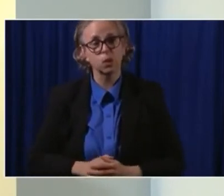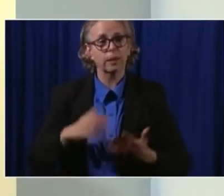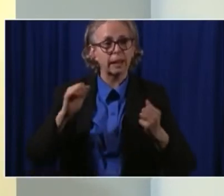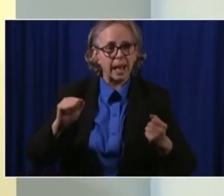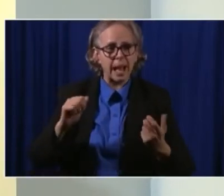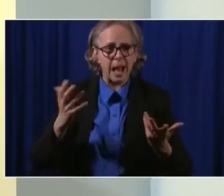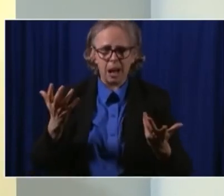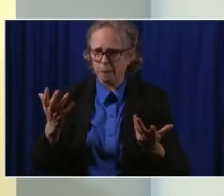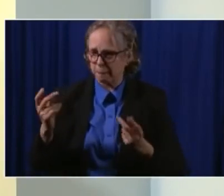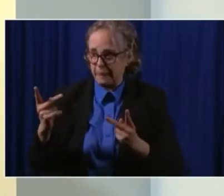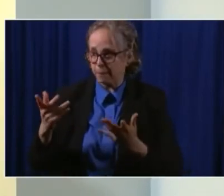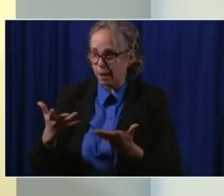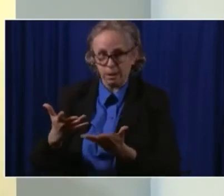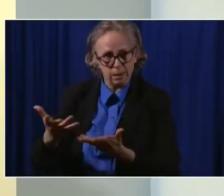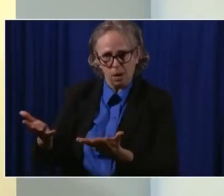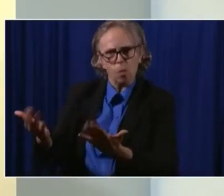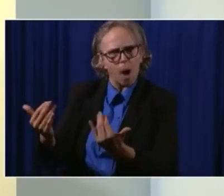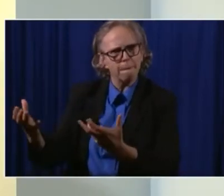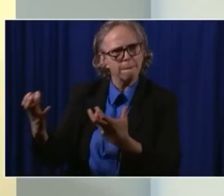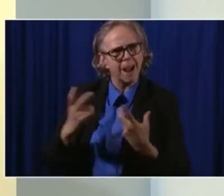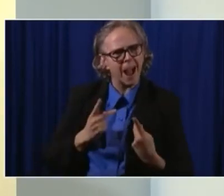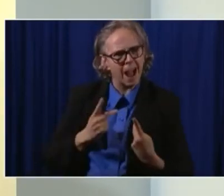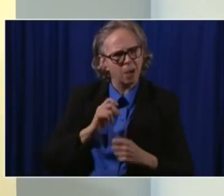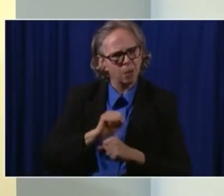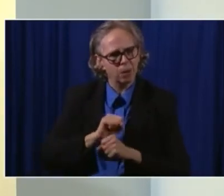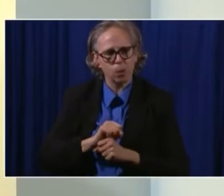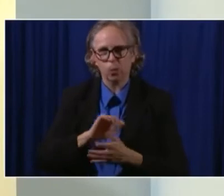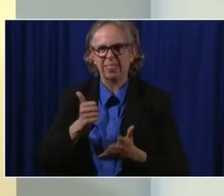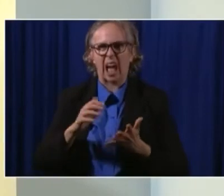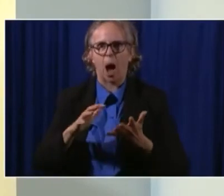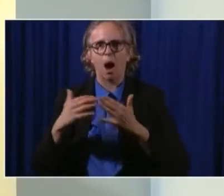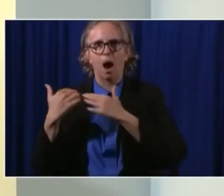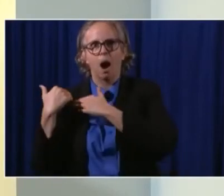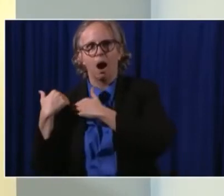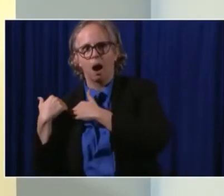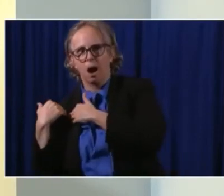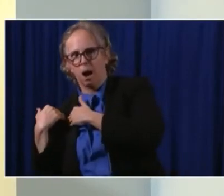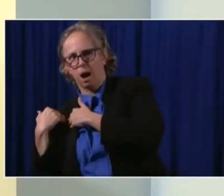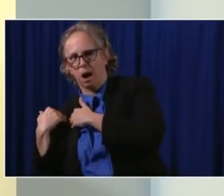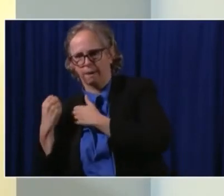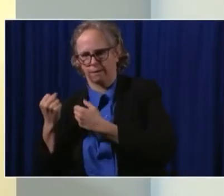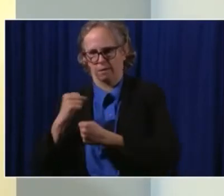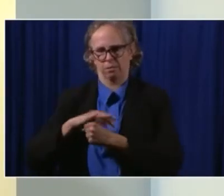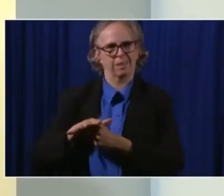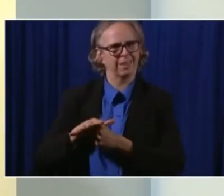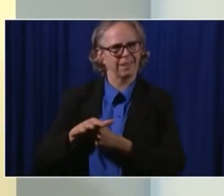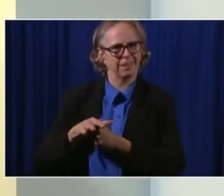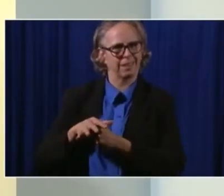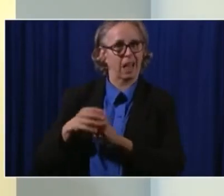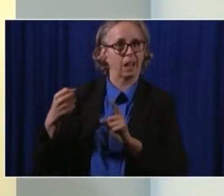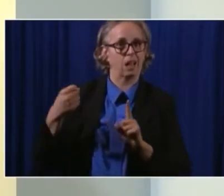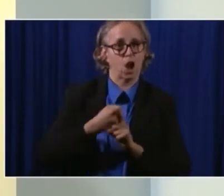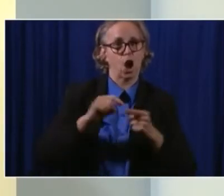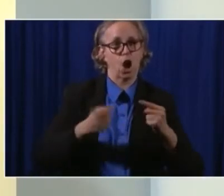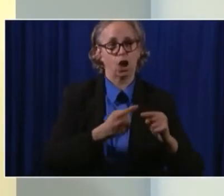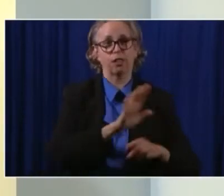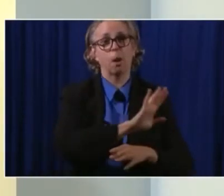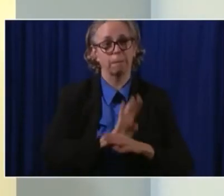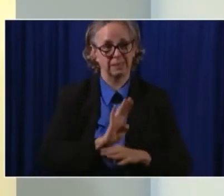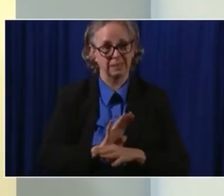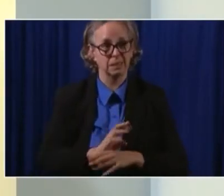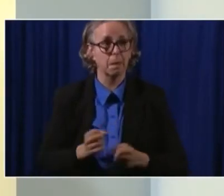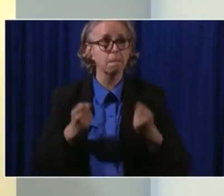the legal liabilities associated with coronavirus. And that's what they've been asking. We're all in this